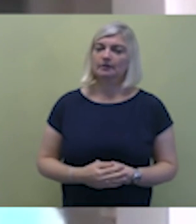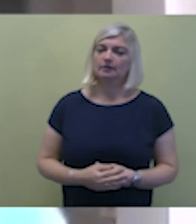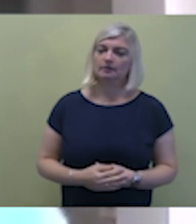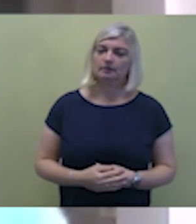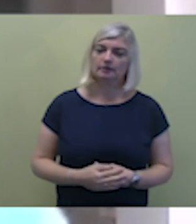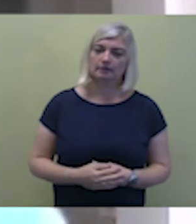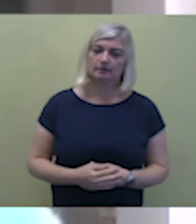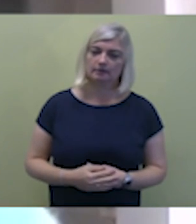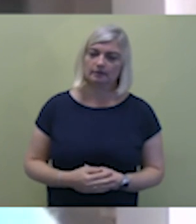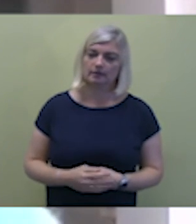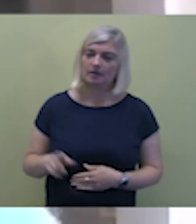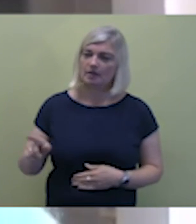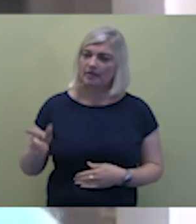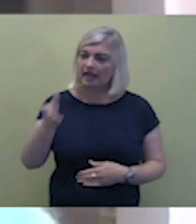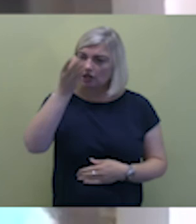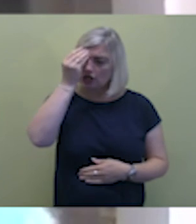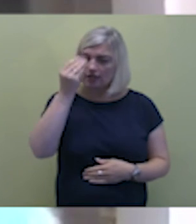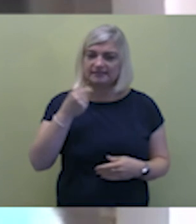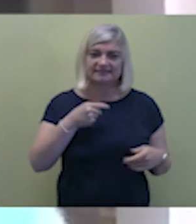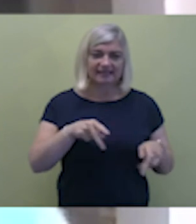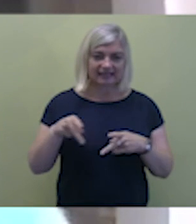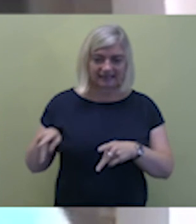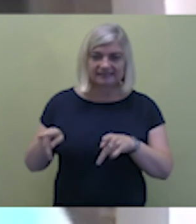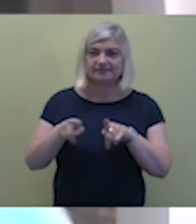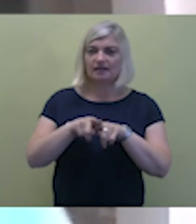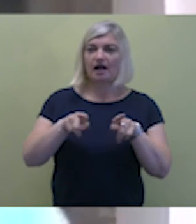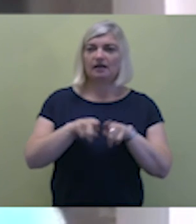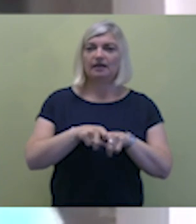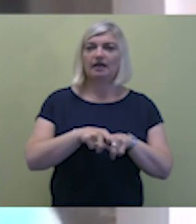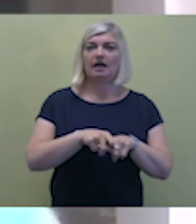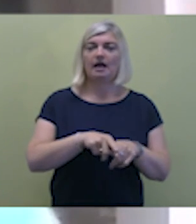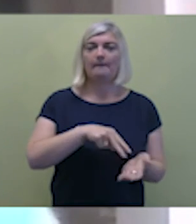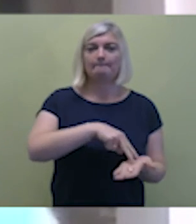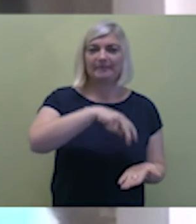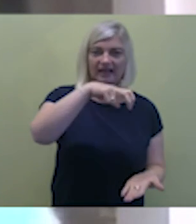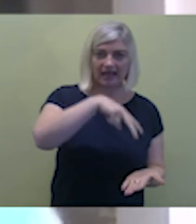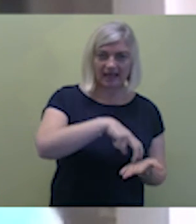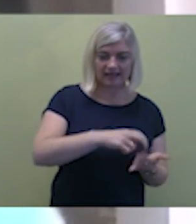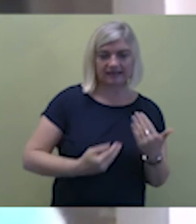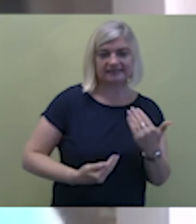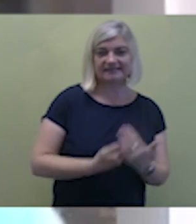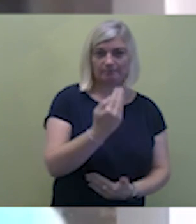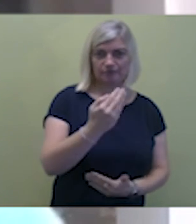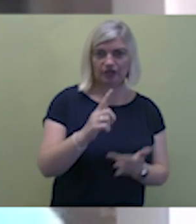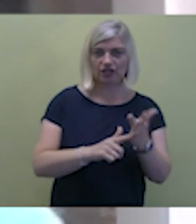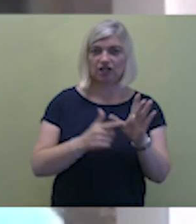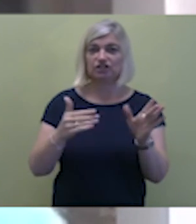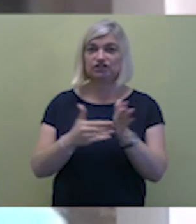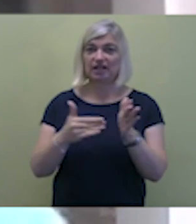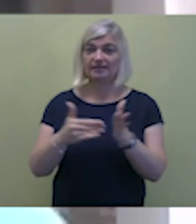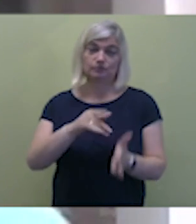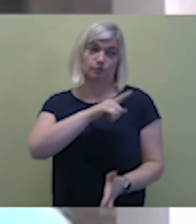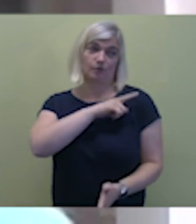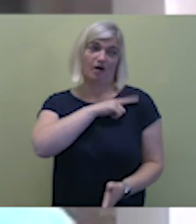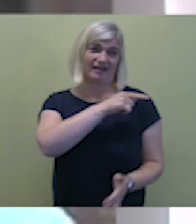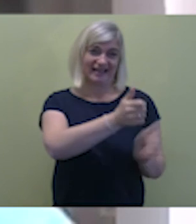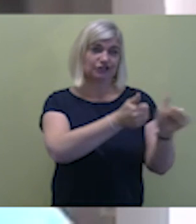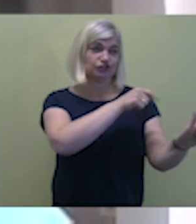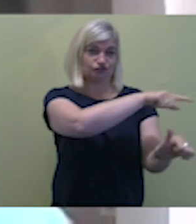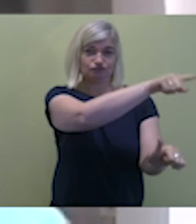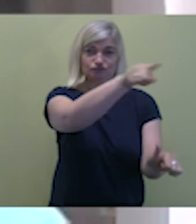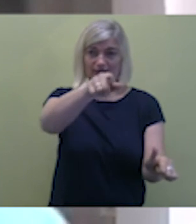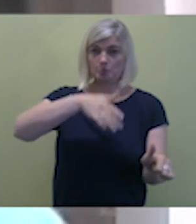deliver. They'll always study the 3 techniques, which are ballet, contemporary and jazz. And the reason why we do this is because what the